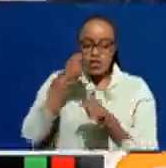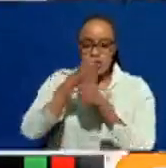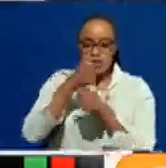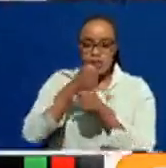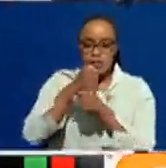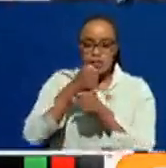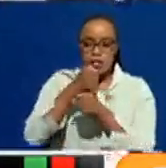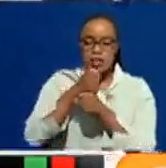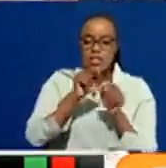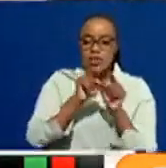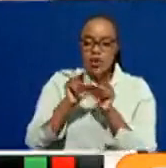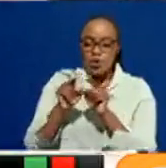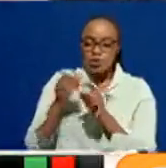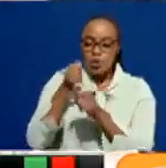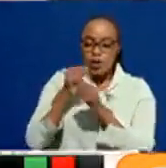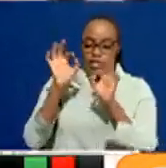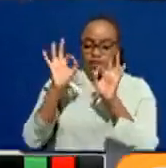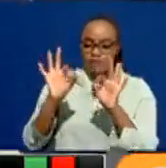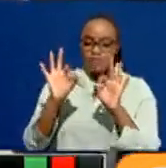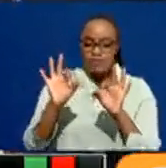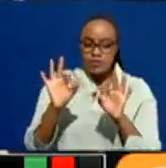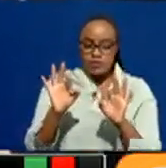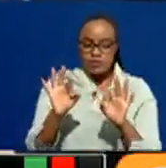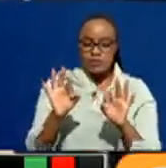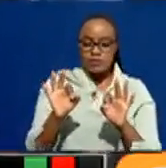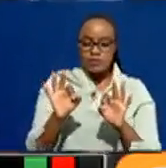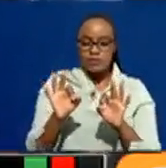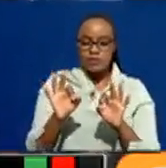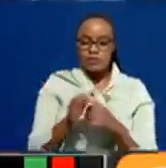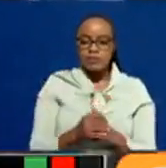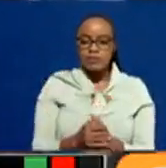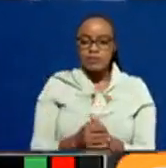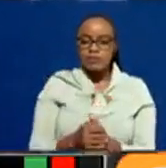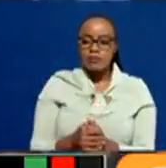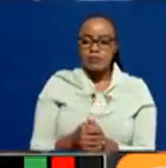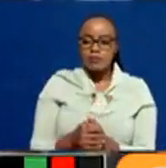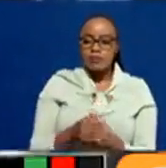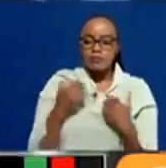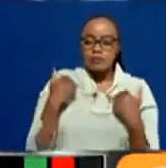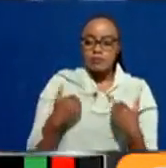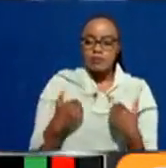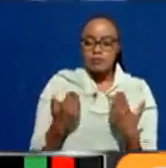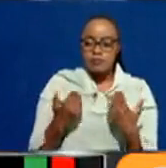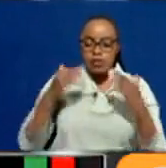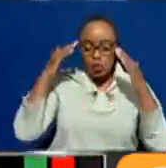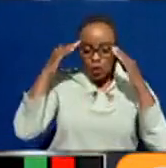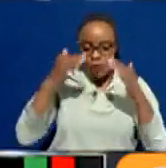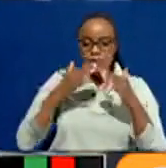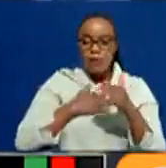serve him and the nation diligently despite the challenges that lie ahead. my resolve and commitment